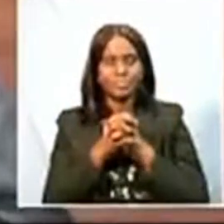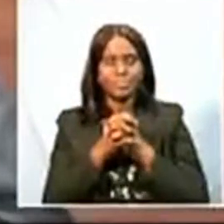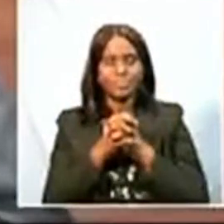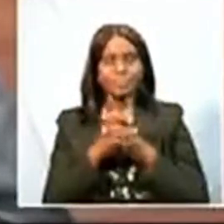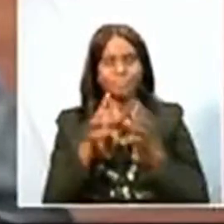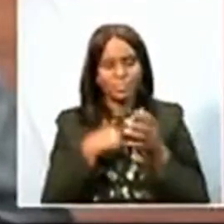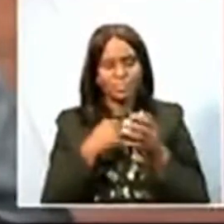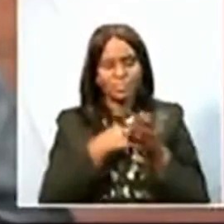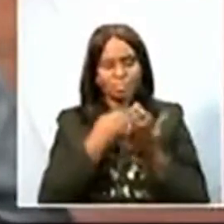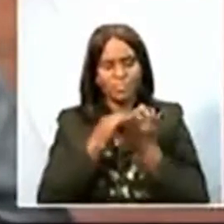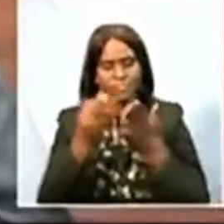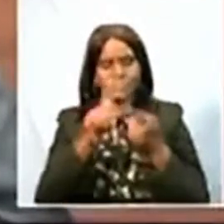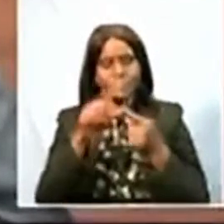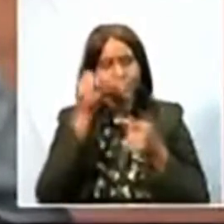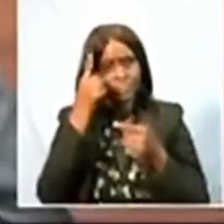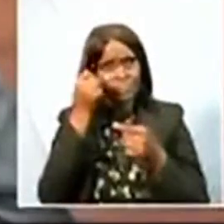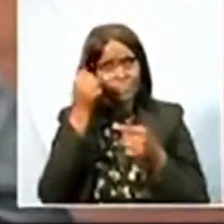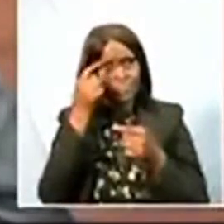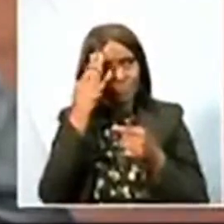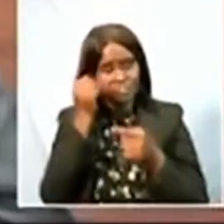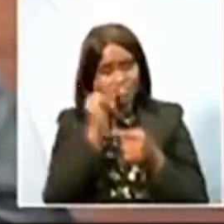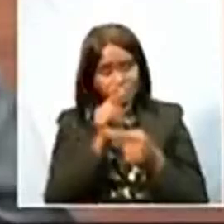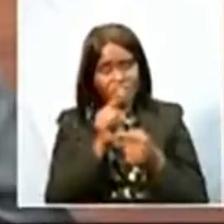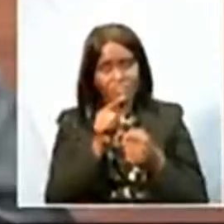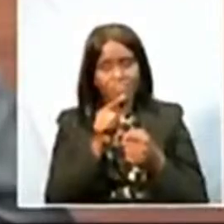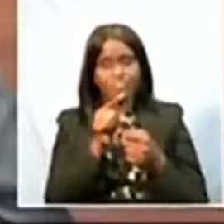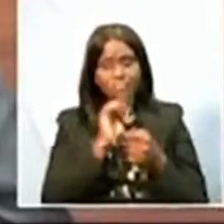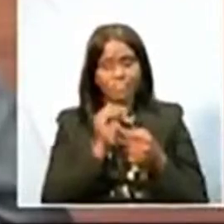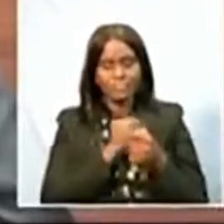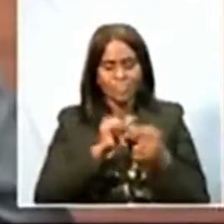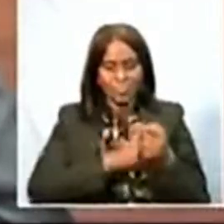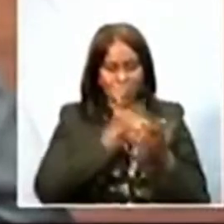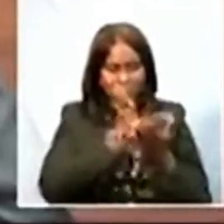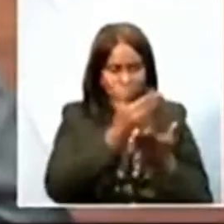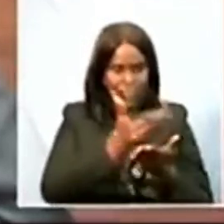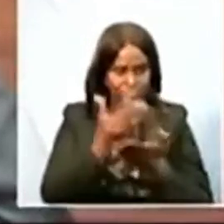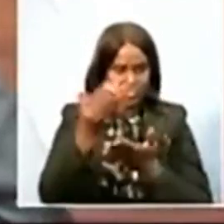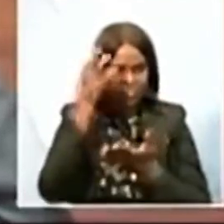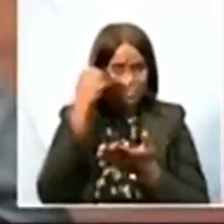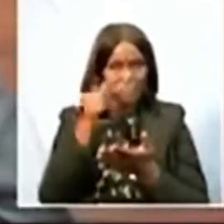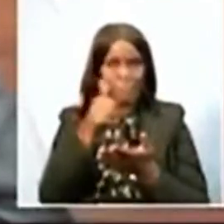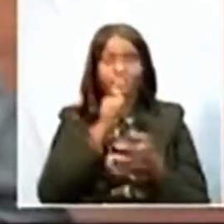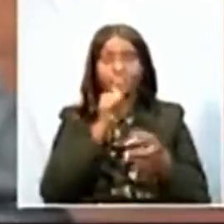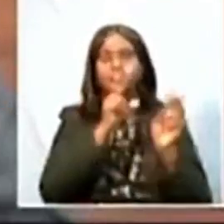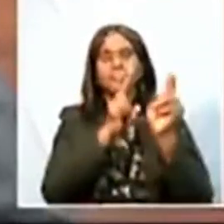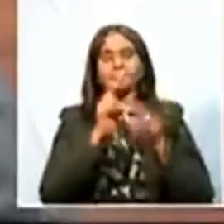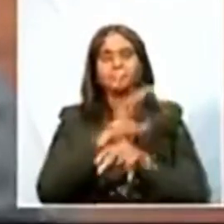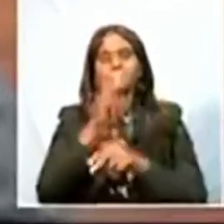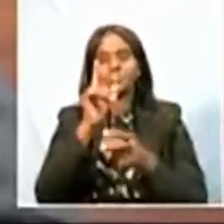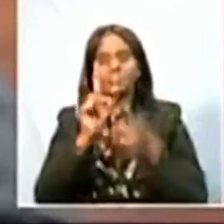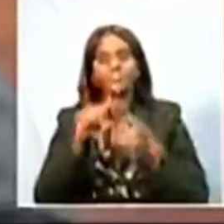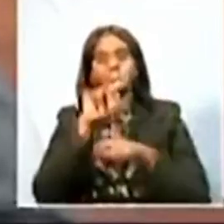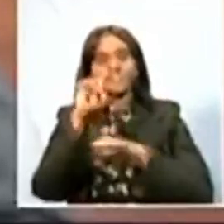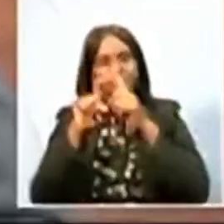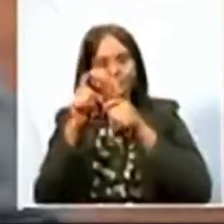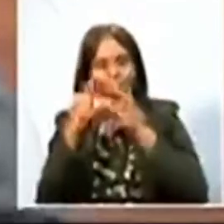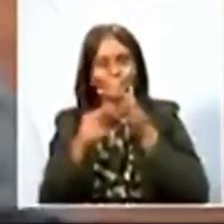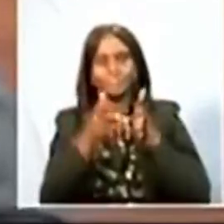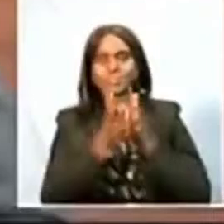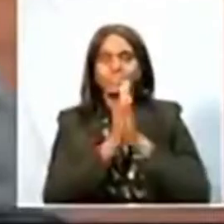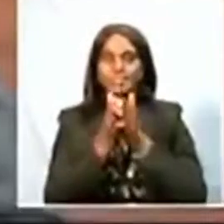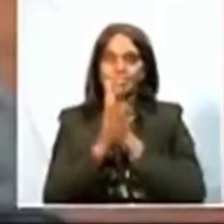I'm failing to understand why our procurement officer is not responding to the questions that he